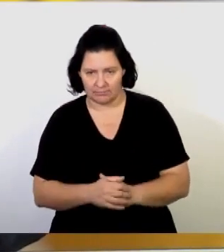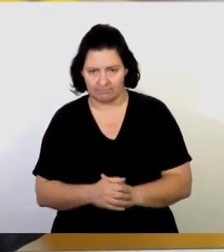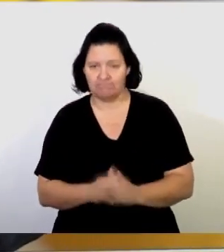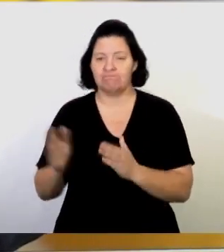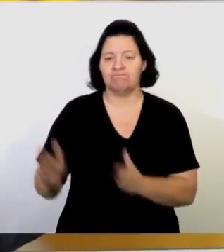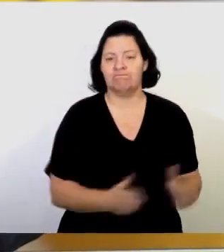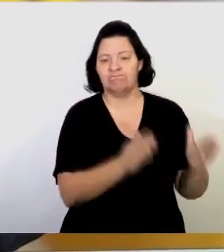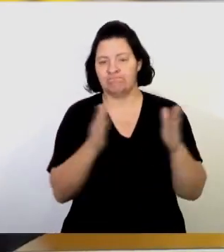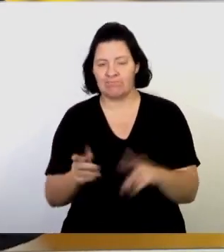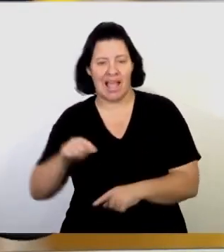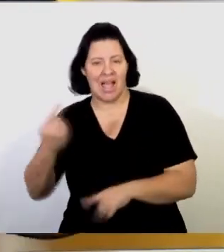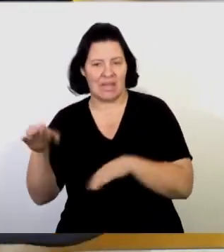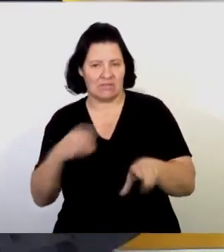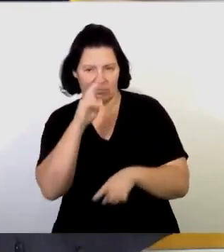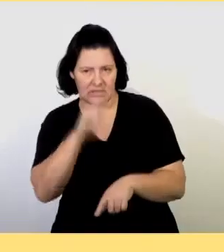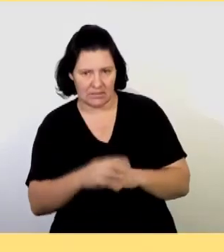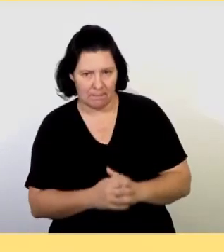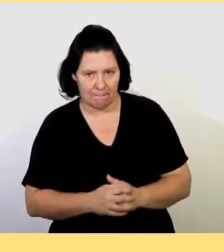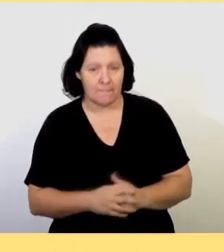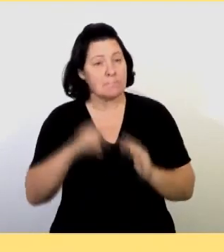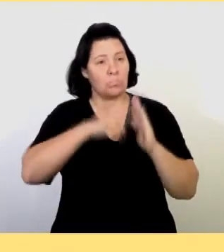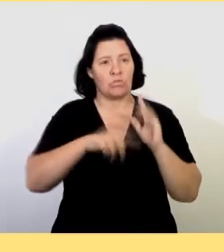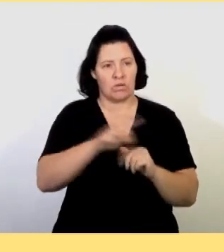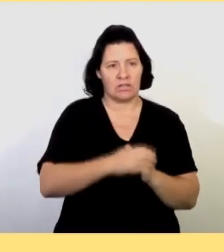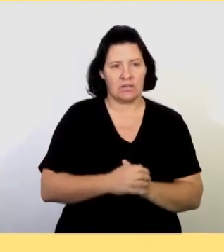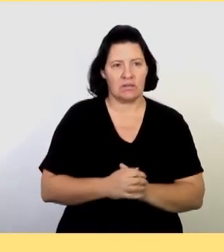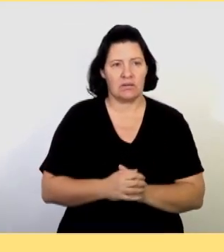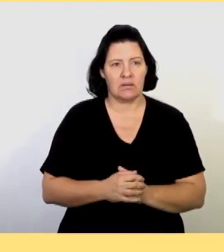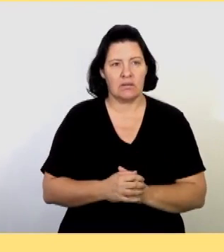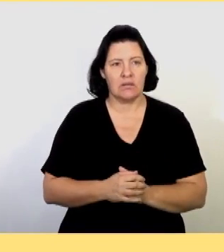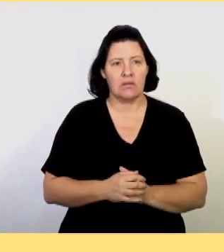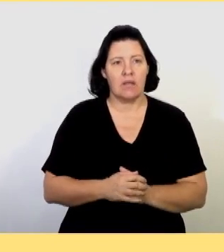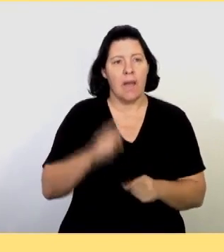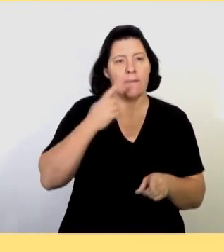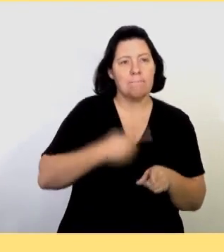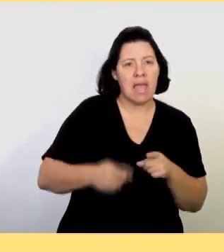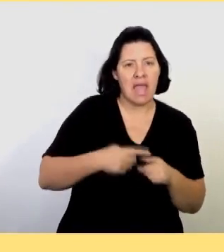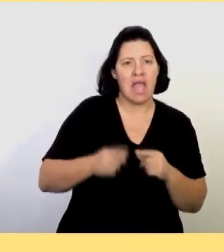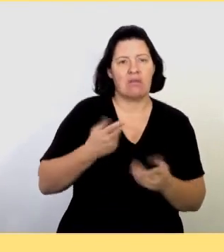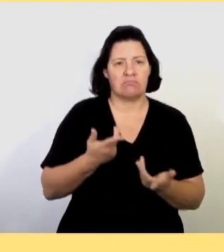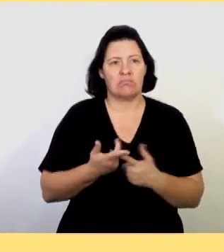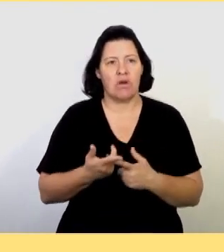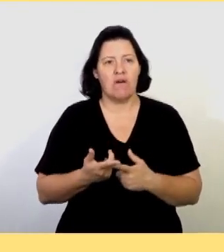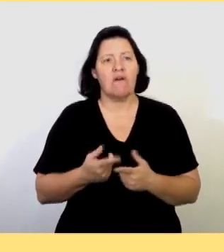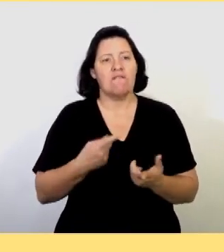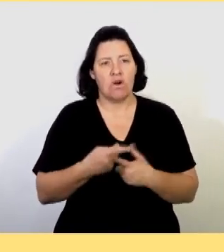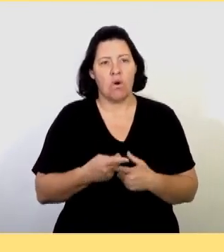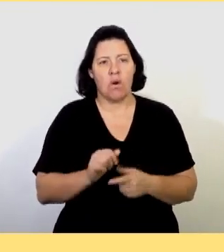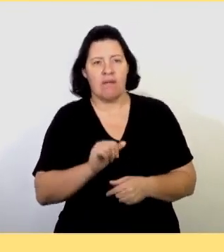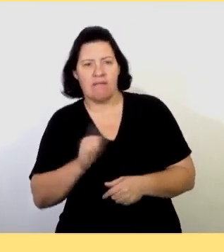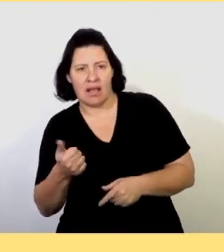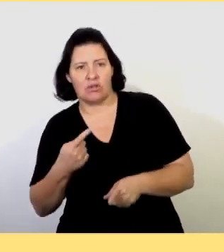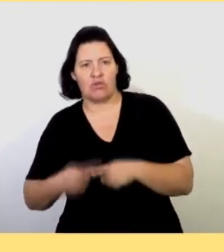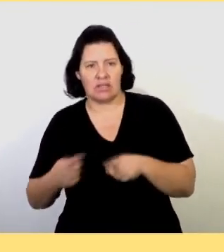another activity and see. It reads as follows. Paid rent of the premises to